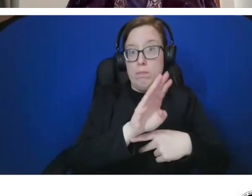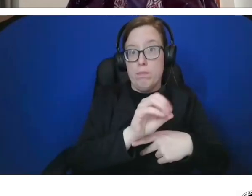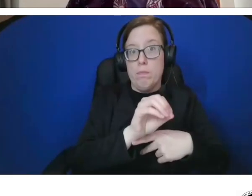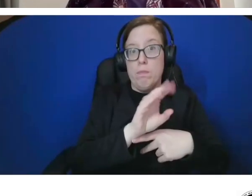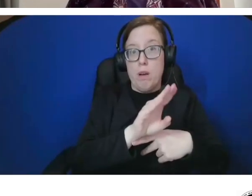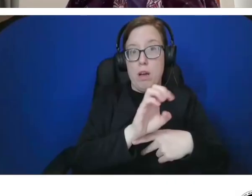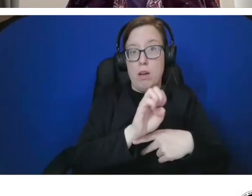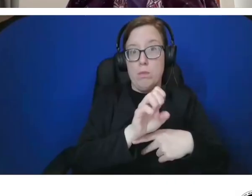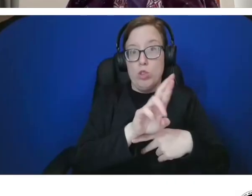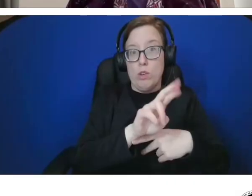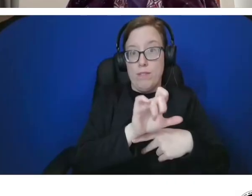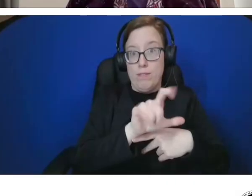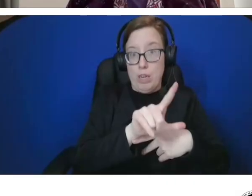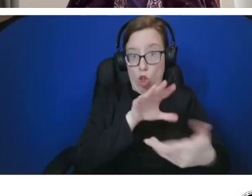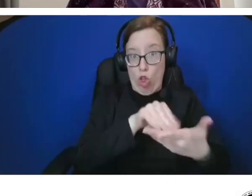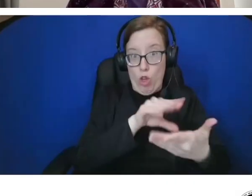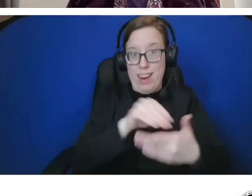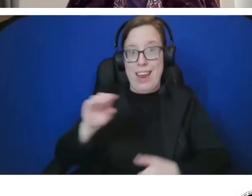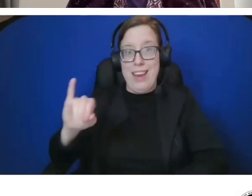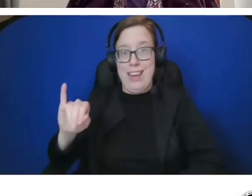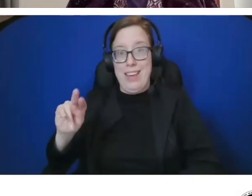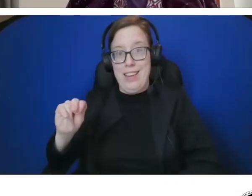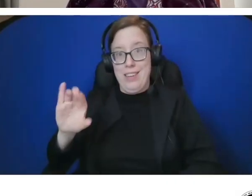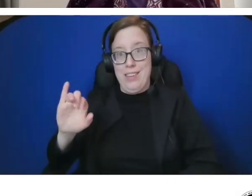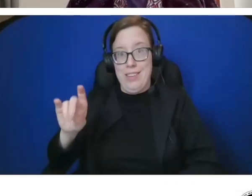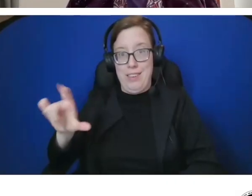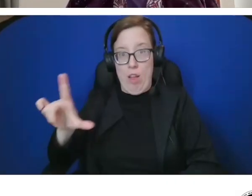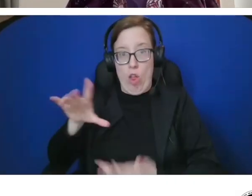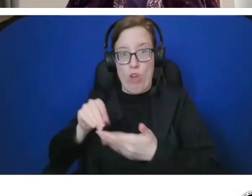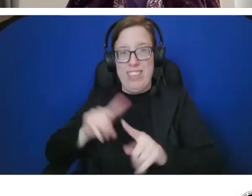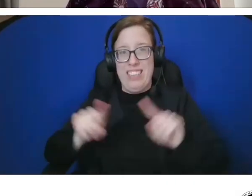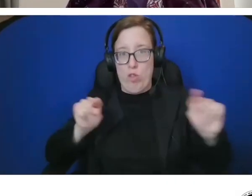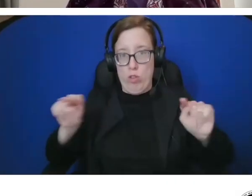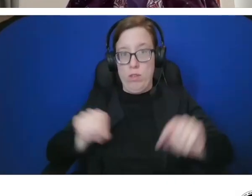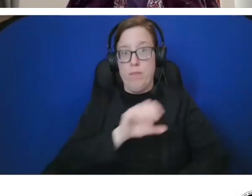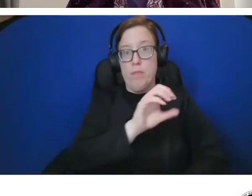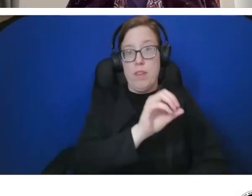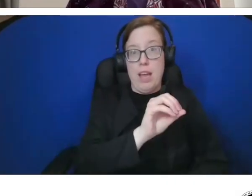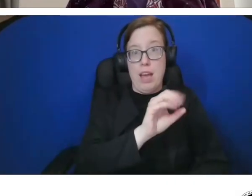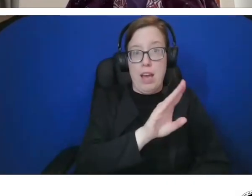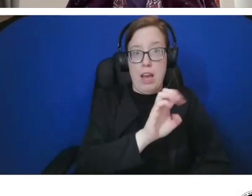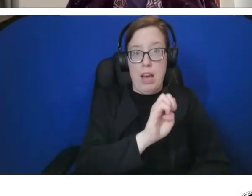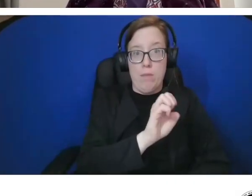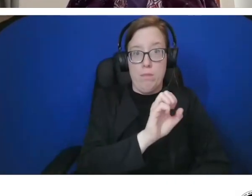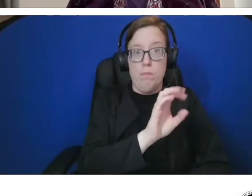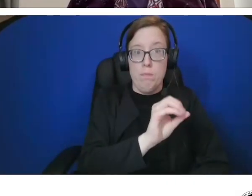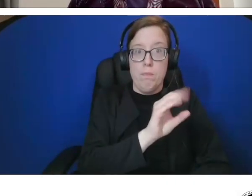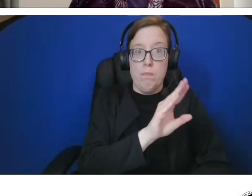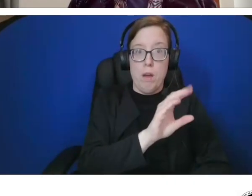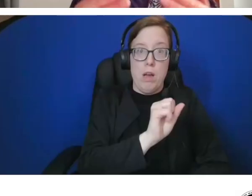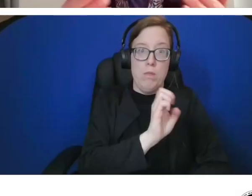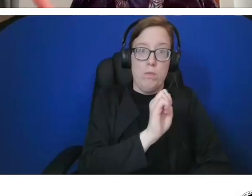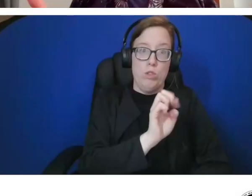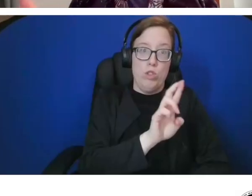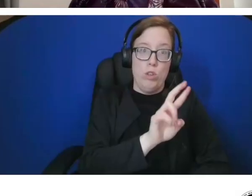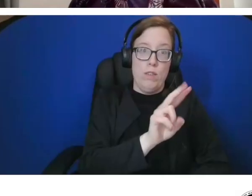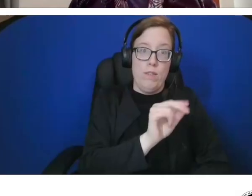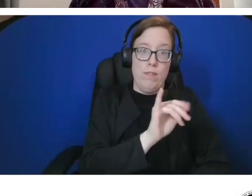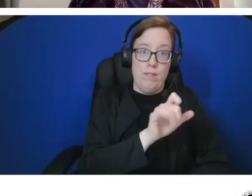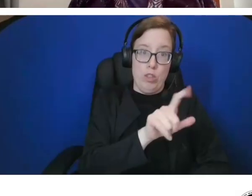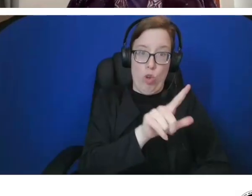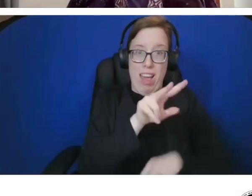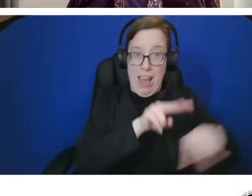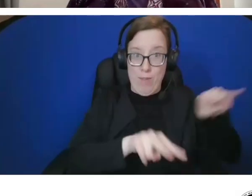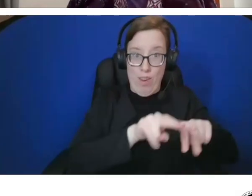incidental learning. They are different in meaning. So observational learning happens when, as the root